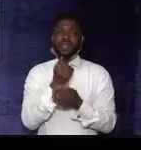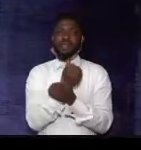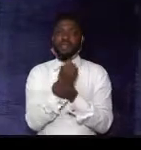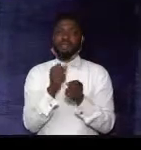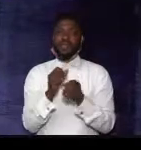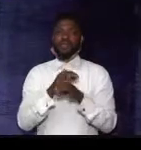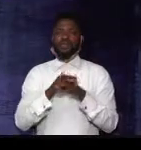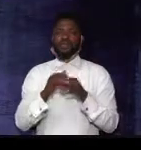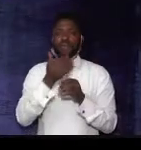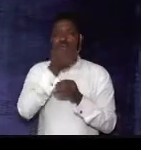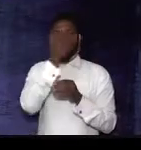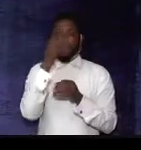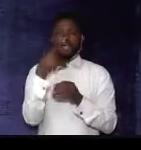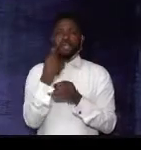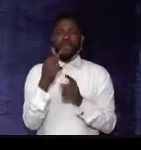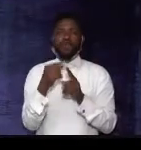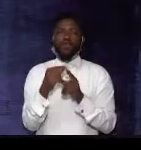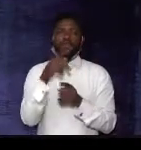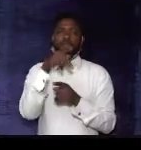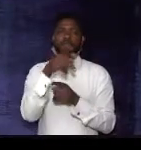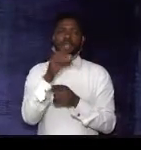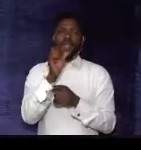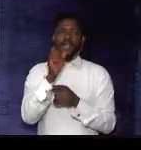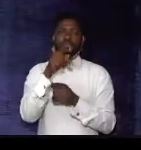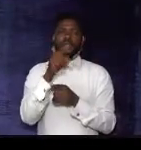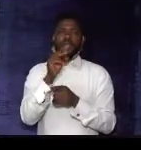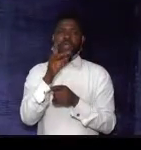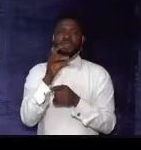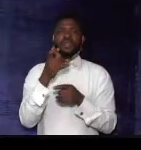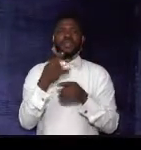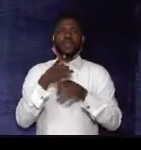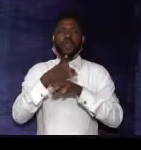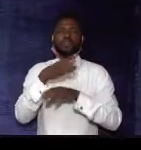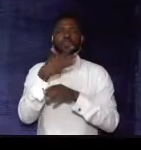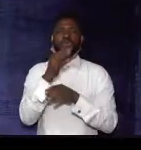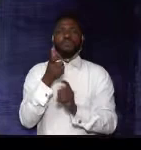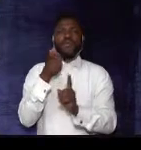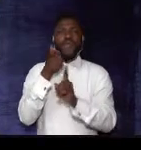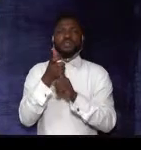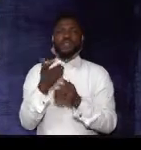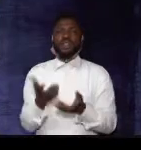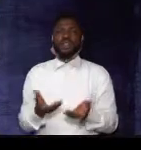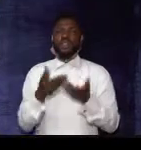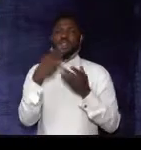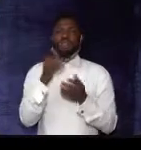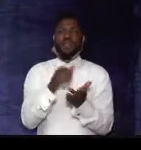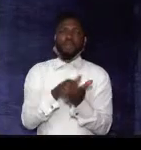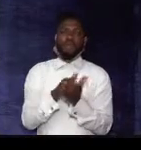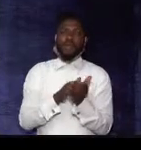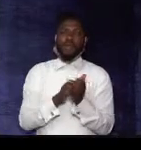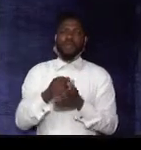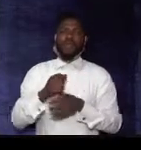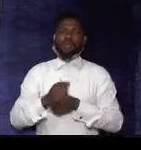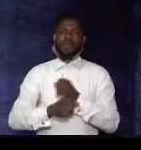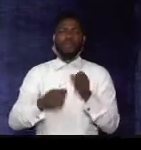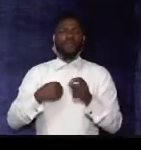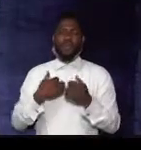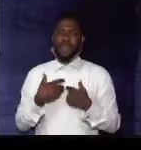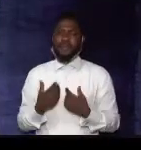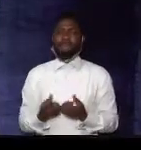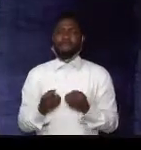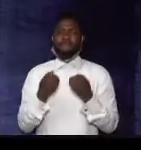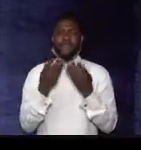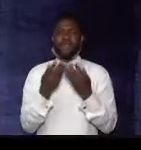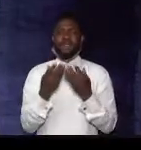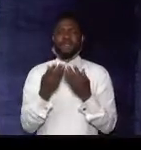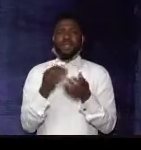That's safety. Don't forget the word PSPMD. The causes of accident: lifting, fatigue, stress. We